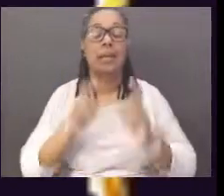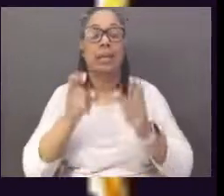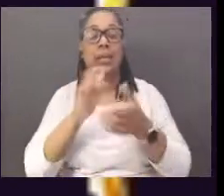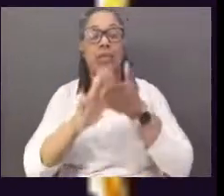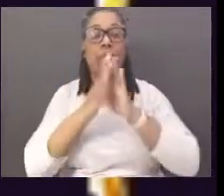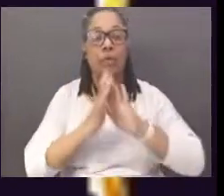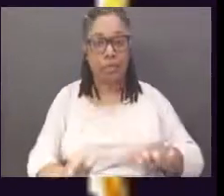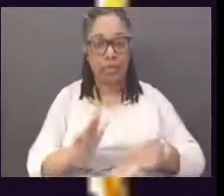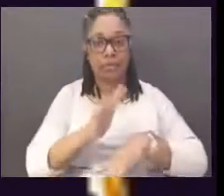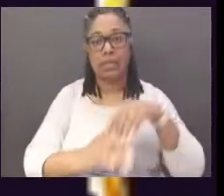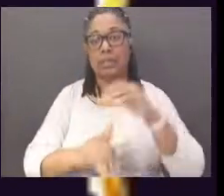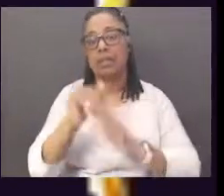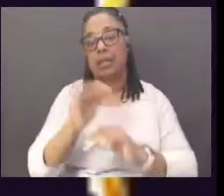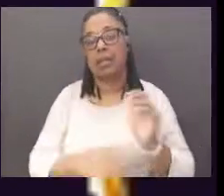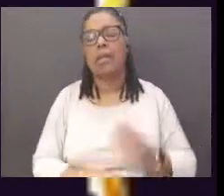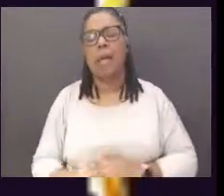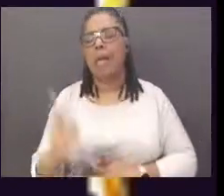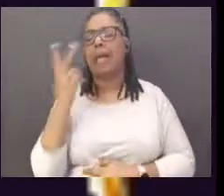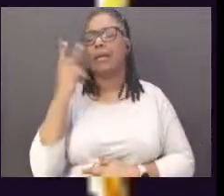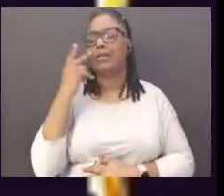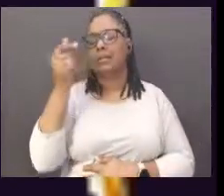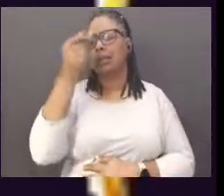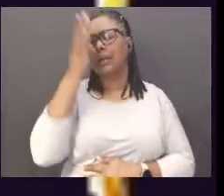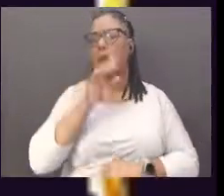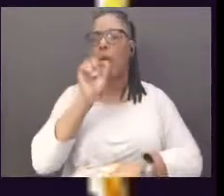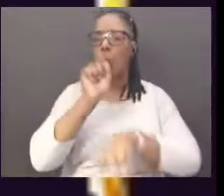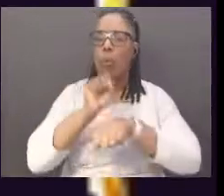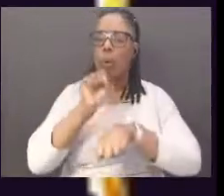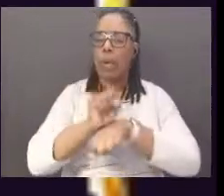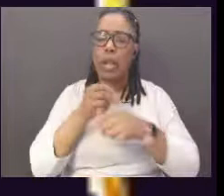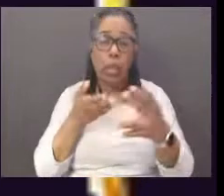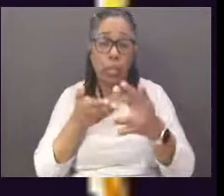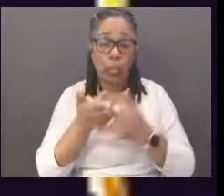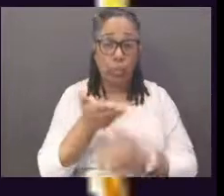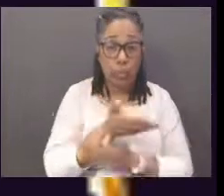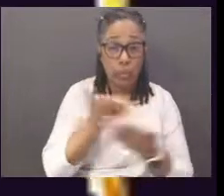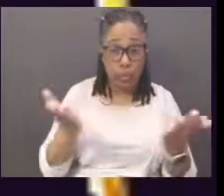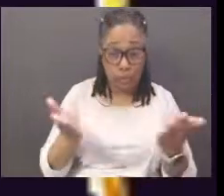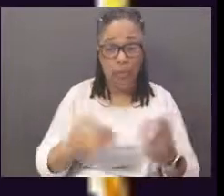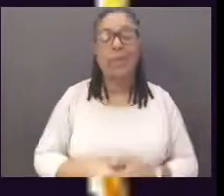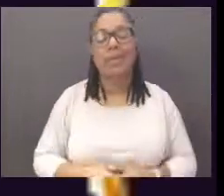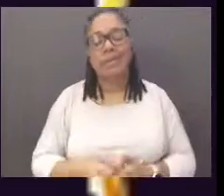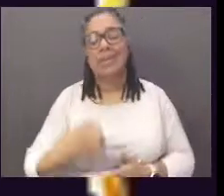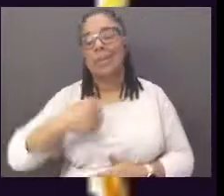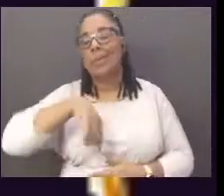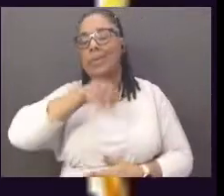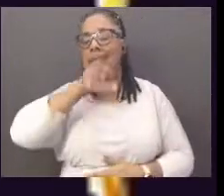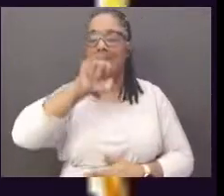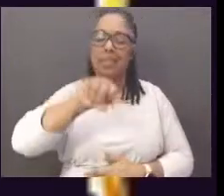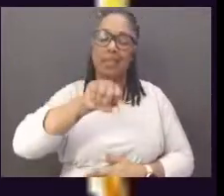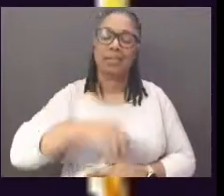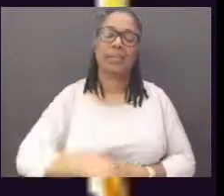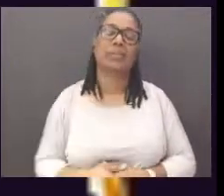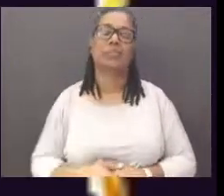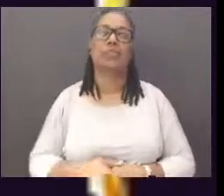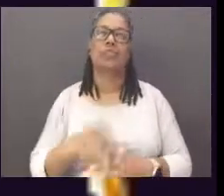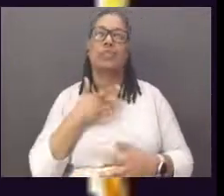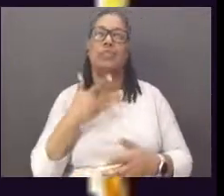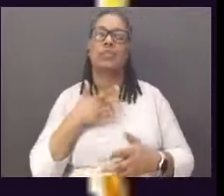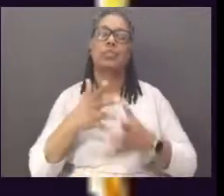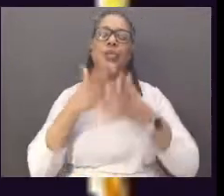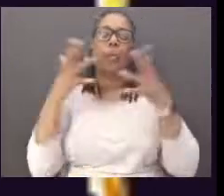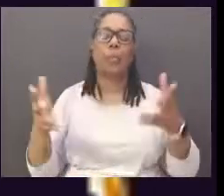works through you and in you, and we love you, and we're, again, so blessed to be part of your